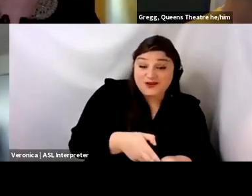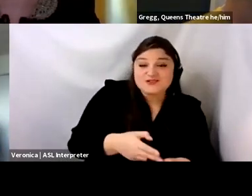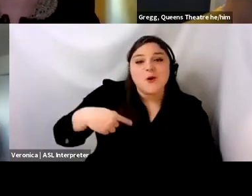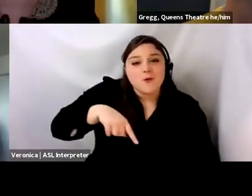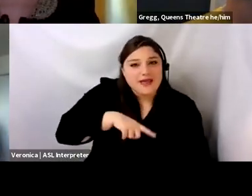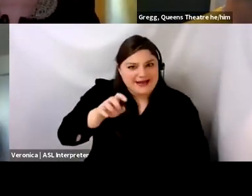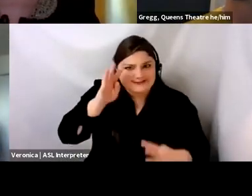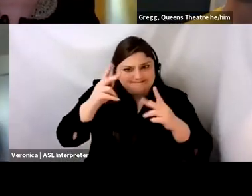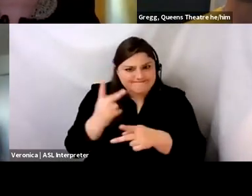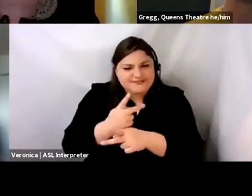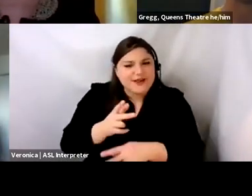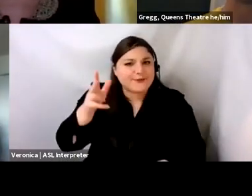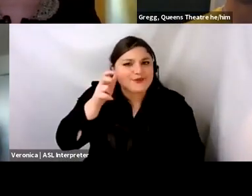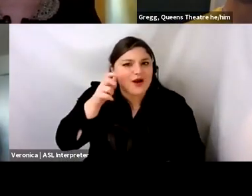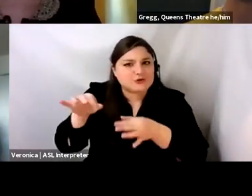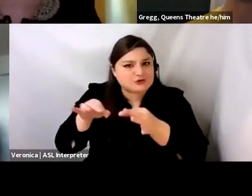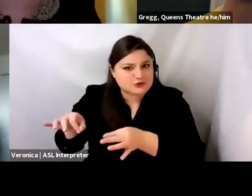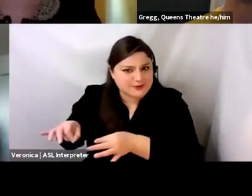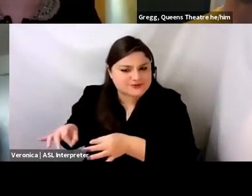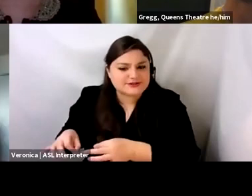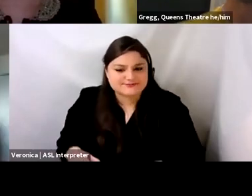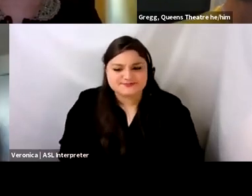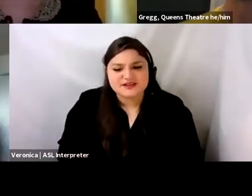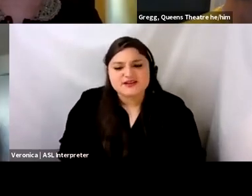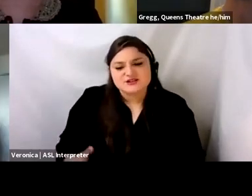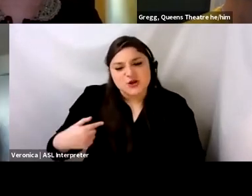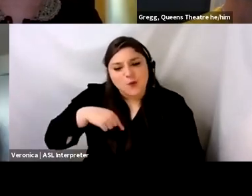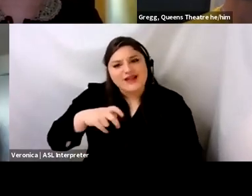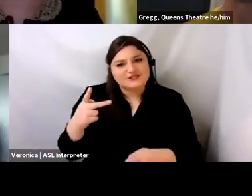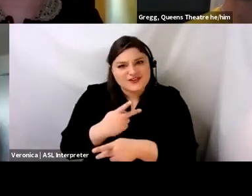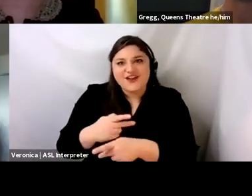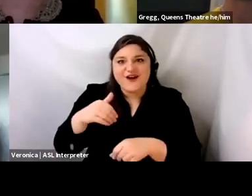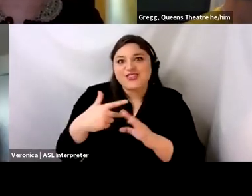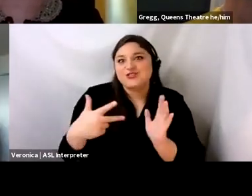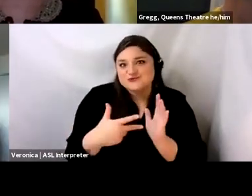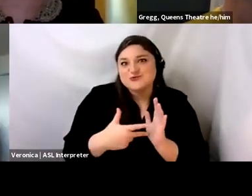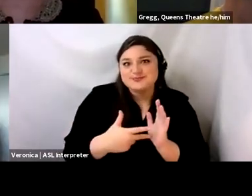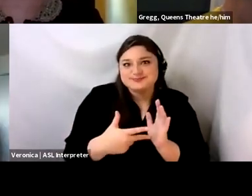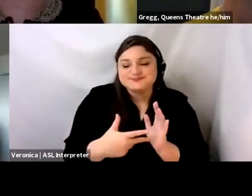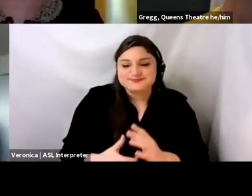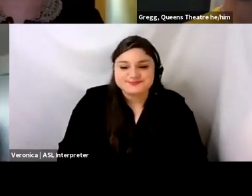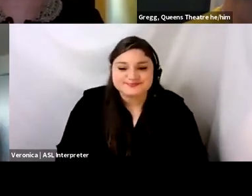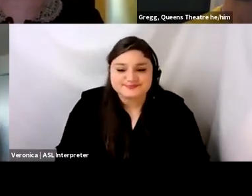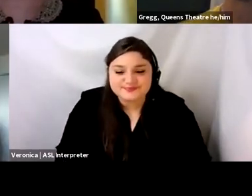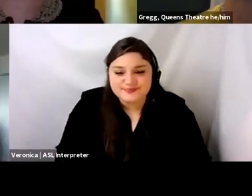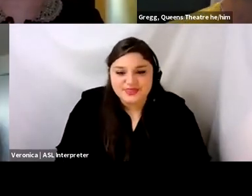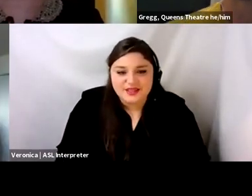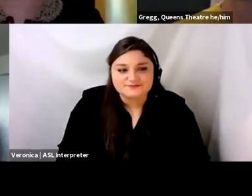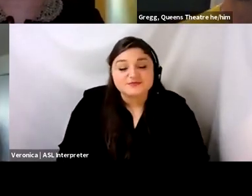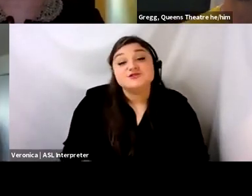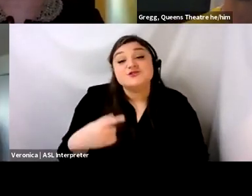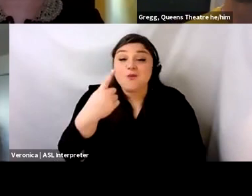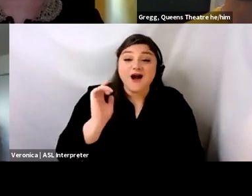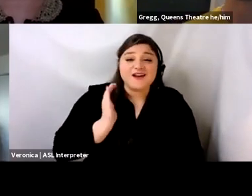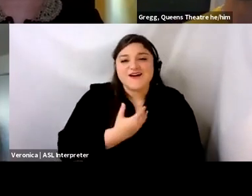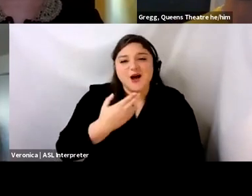in the, uh, in the Zoom, in the Zoom room, in the virtual world. So one hack that we did was, um, we have a conference call-in line